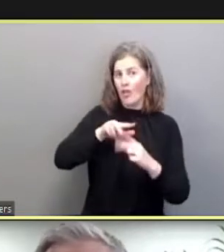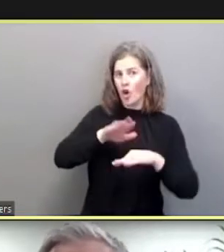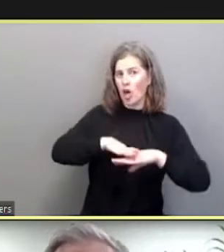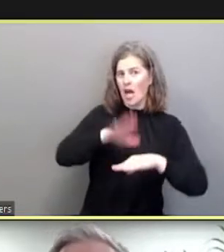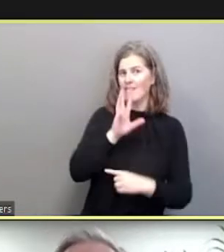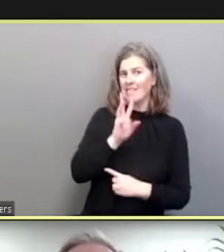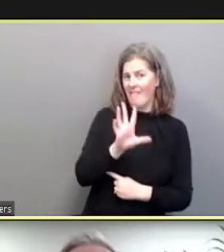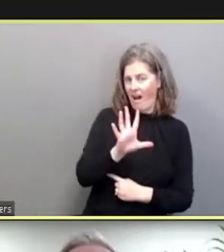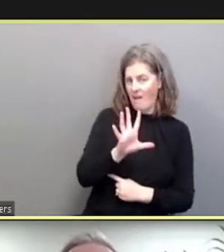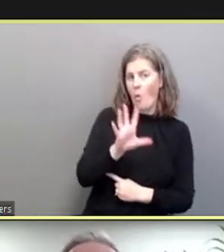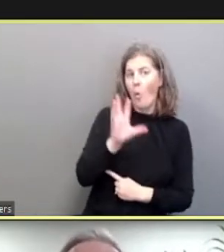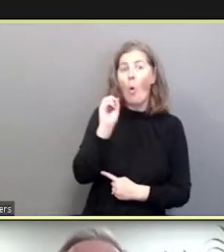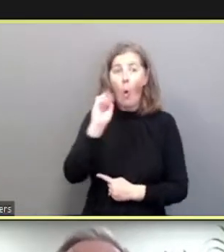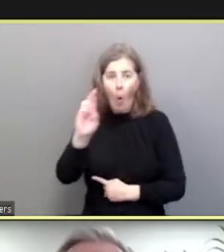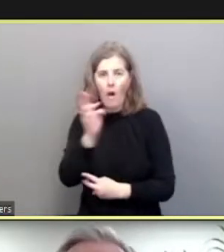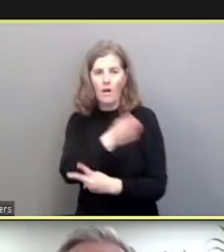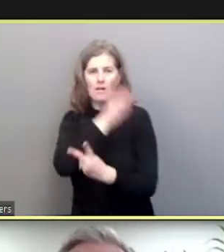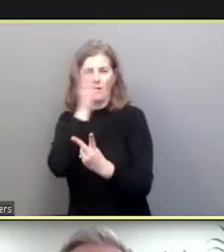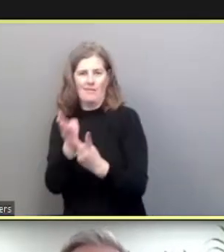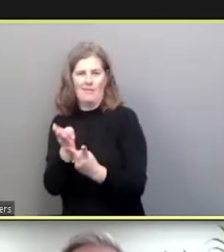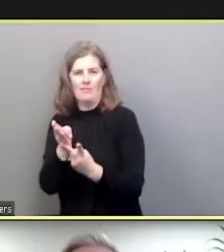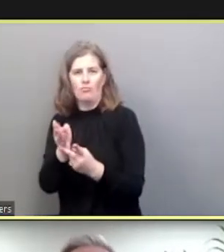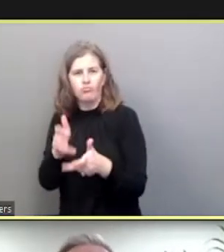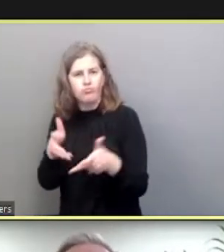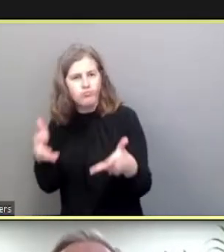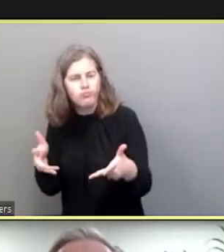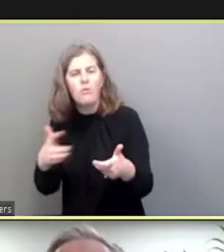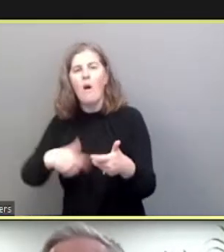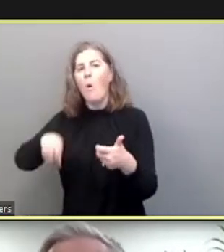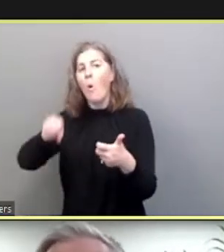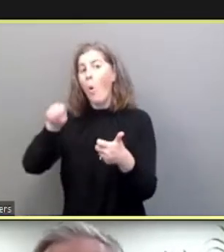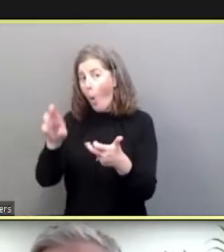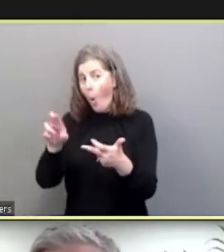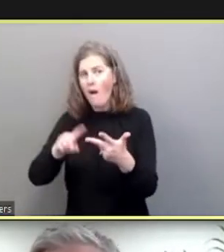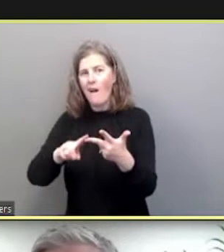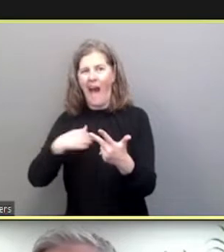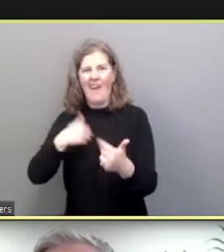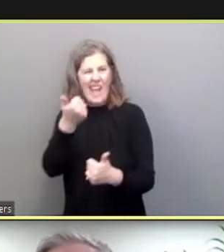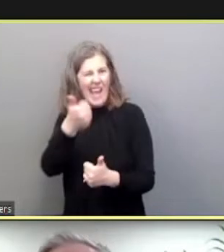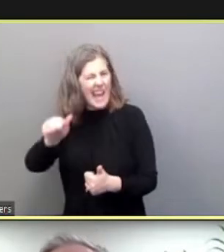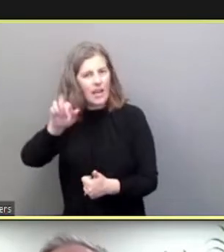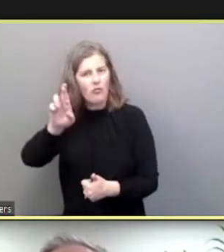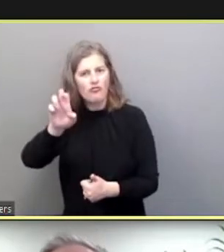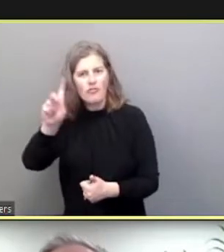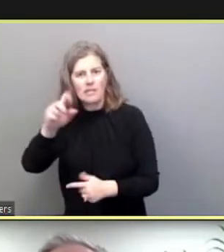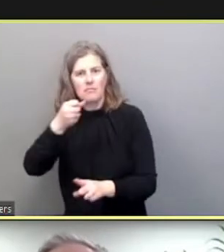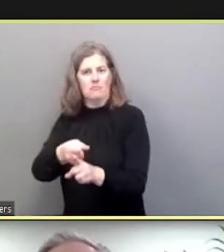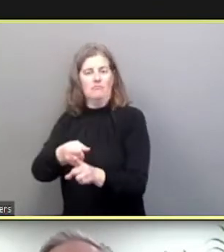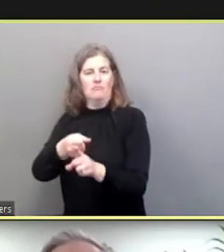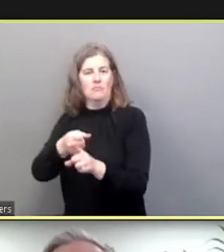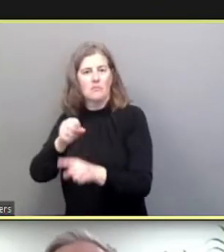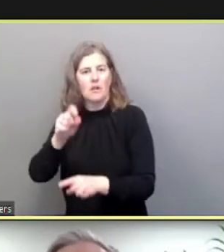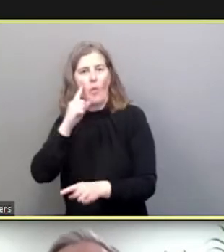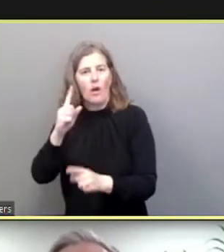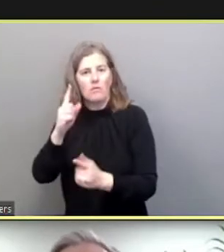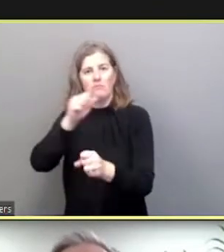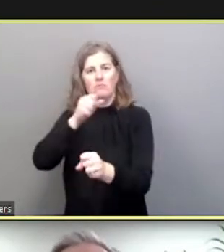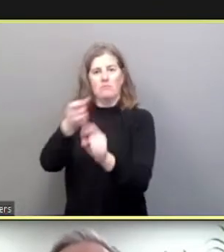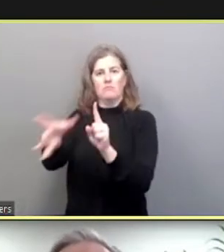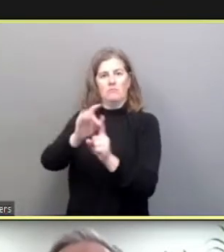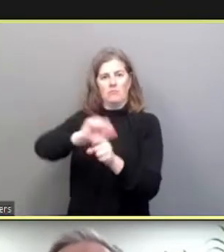65 or older, or is obese, or has any risk factor for coronavirus. And